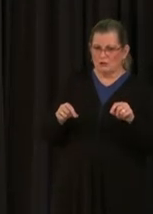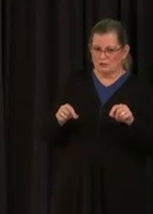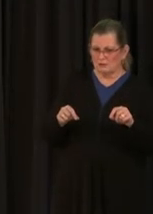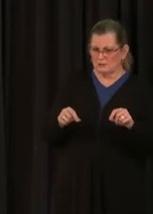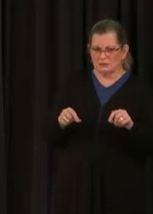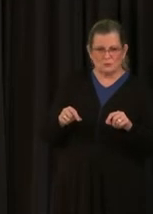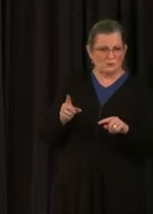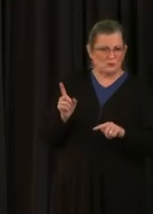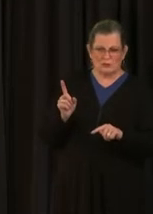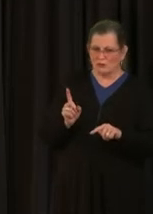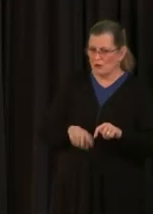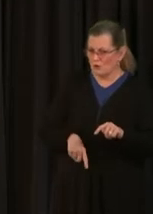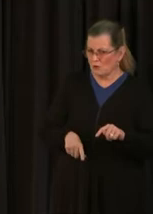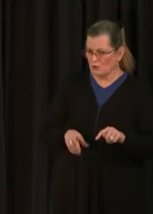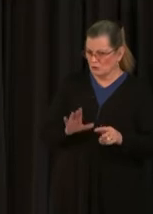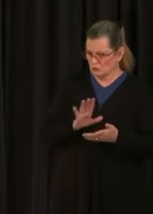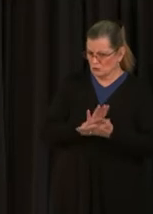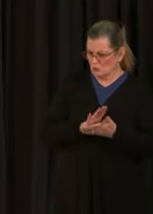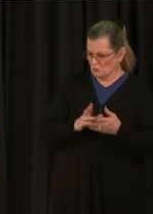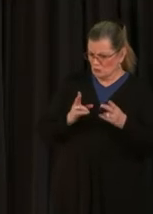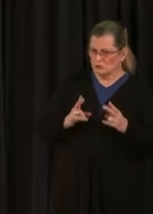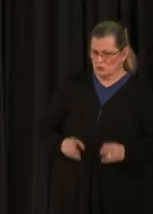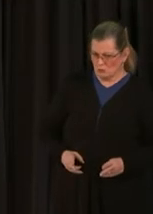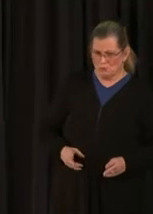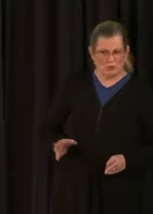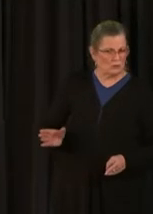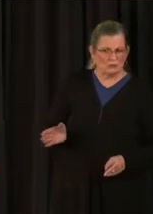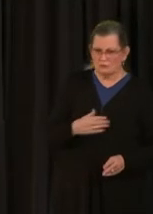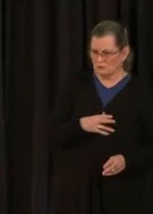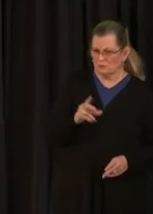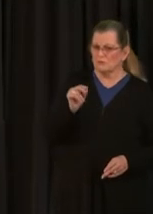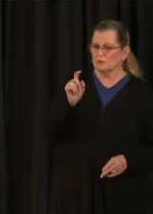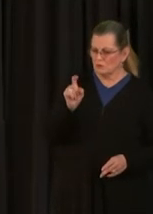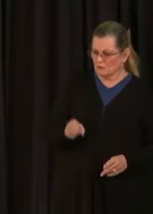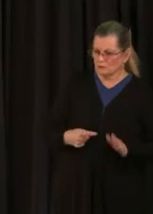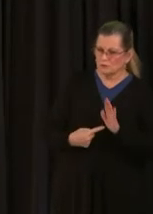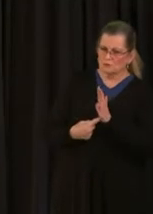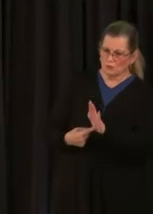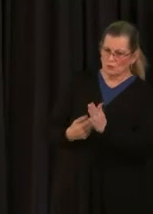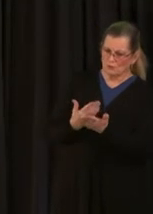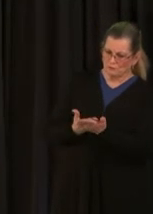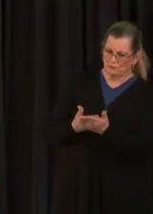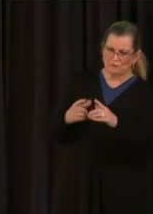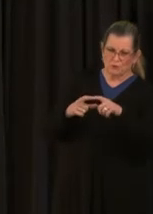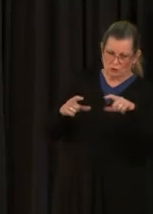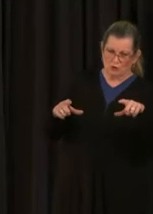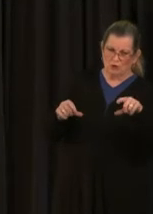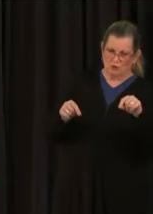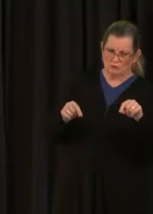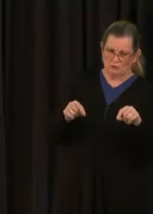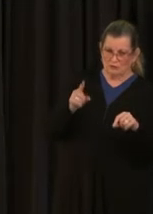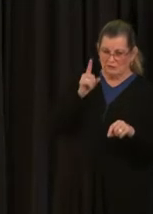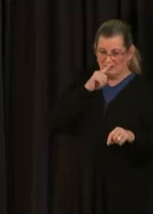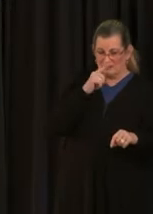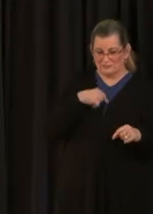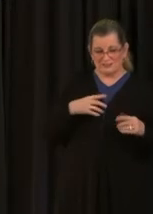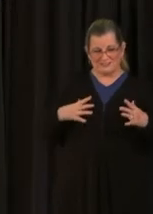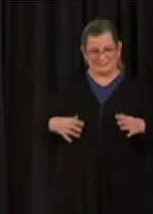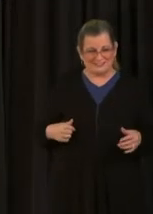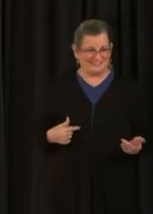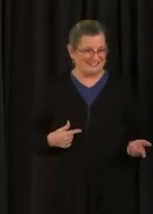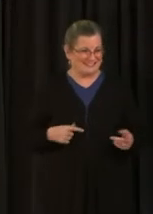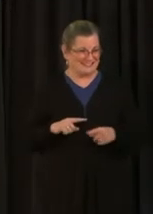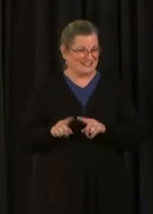khakis and a polo shirt on. If you have that card, you need to take it out of your backpack and tap it on the fare gate to enter the